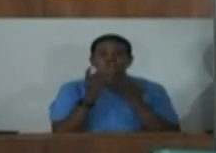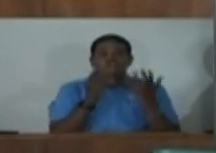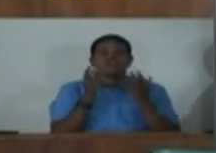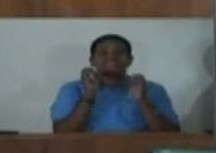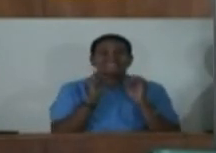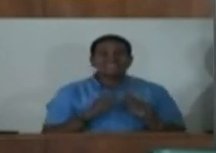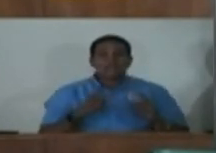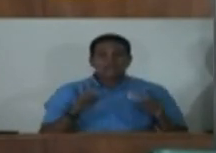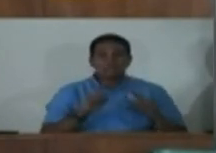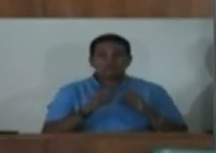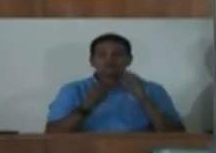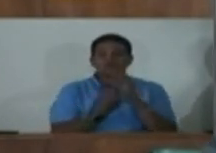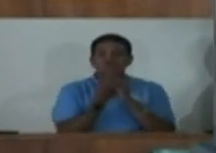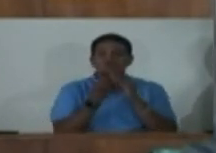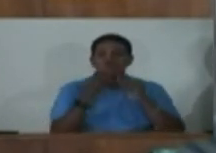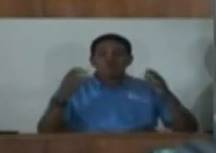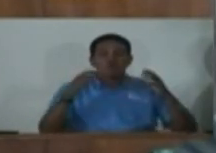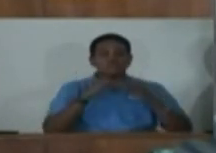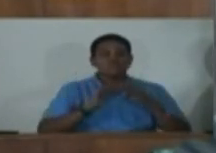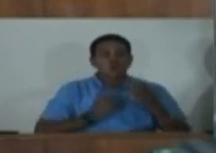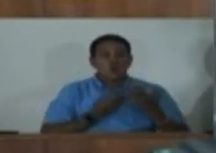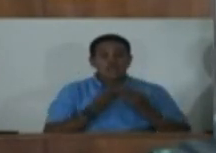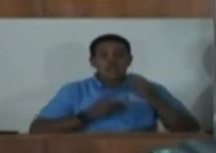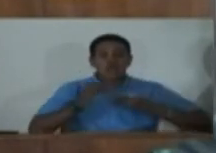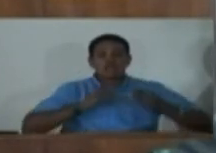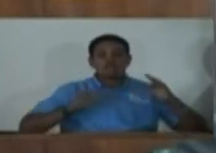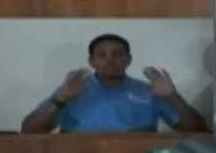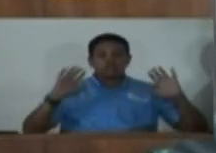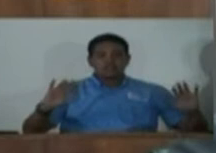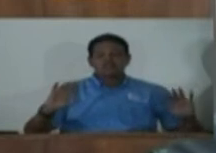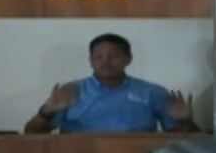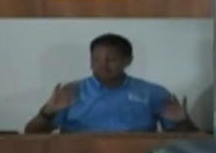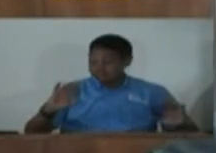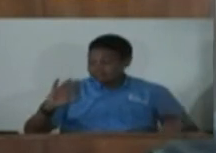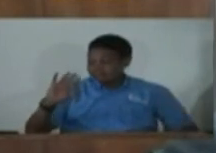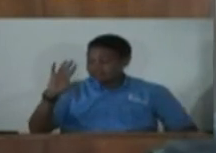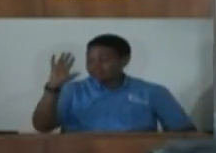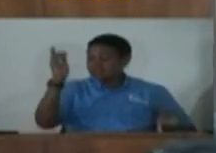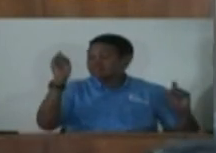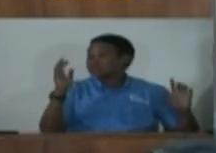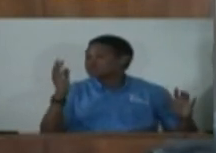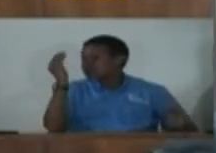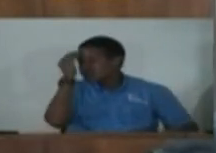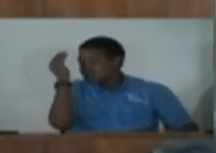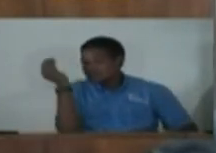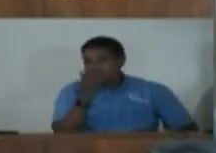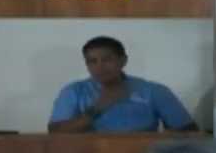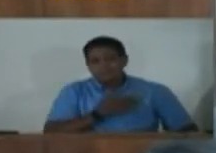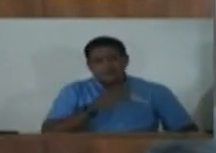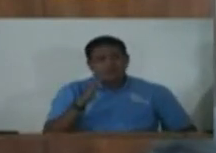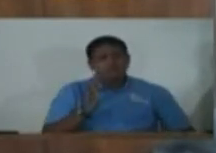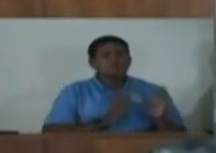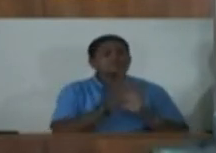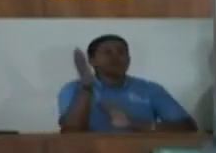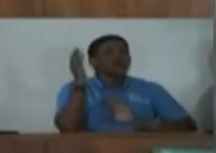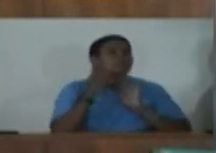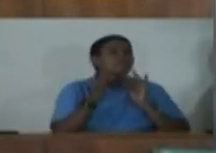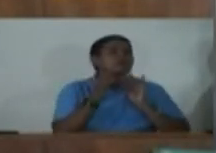and the growth in our economy. Now, Madam Speaker, my principal message is